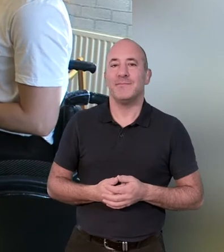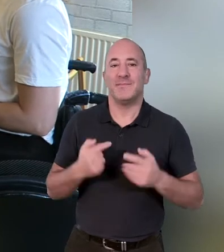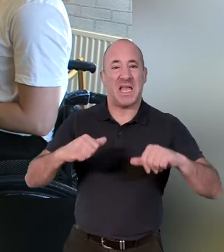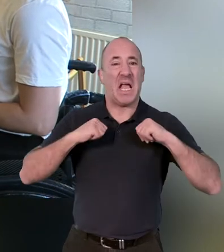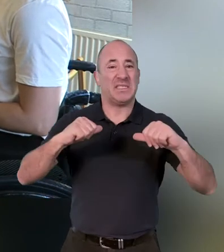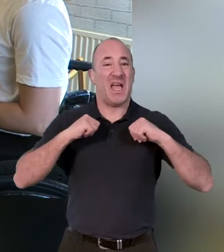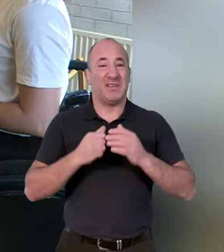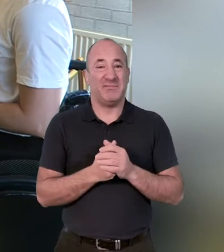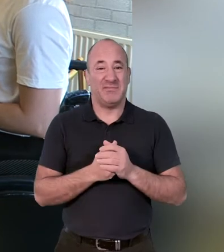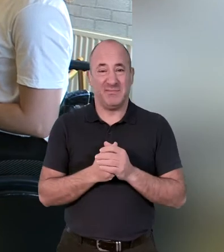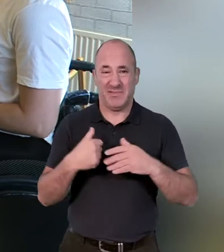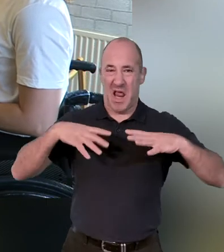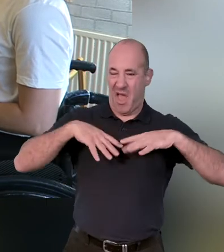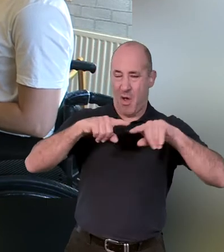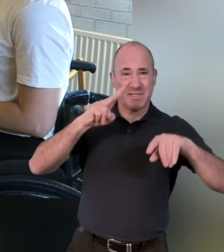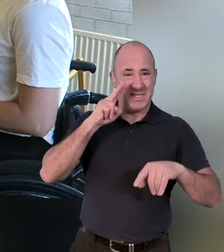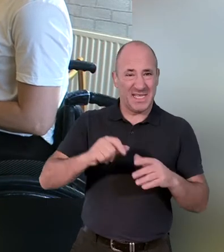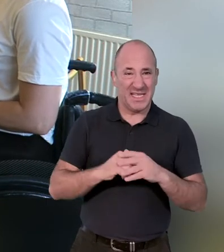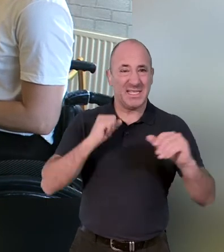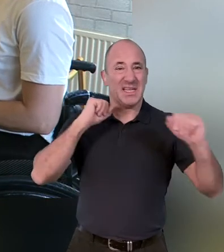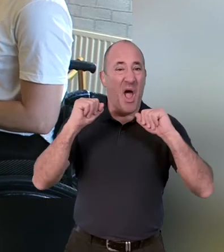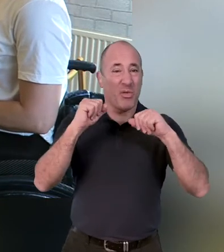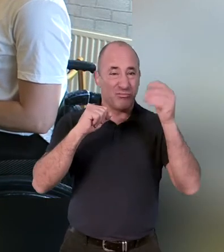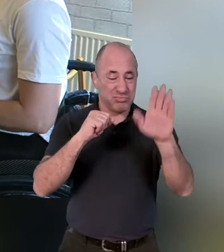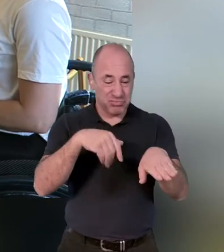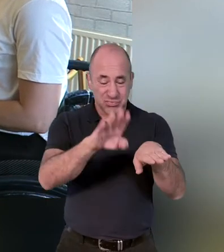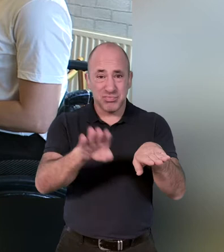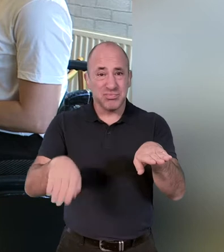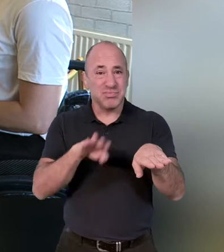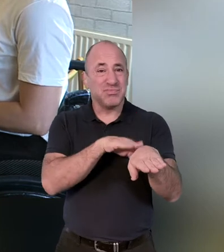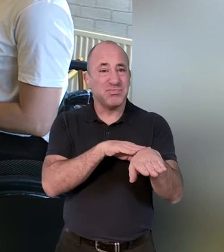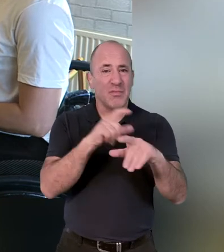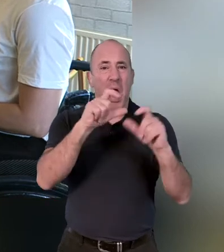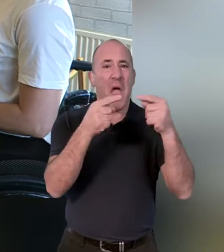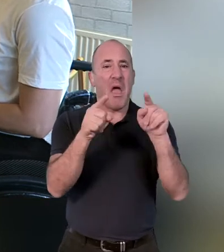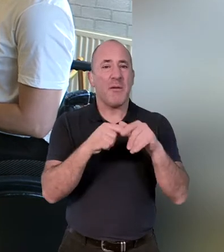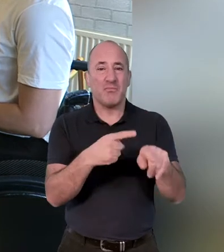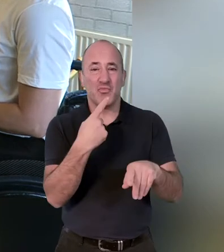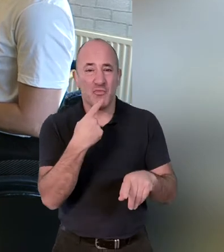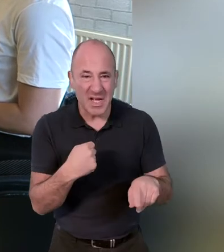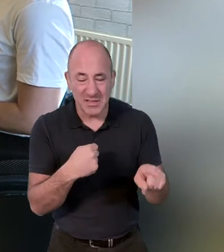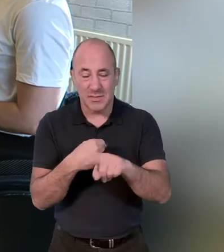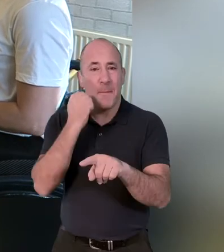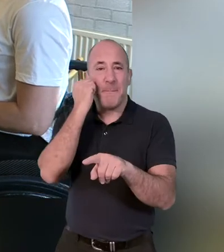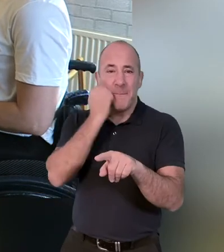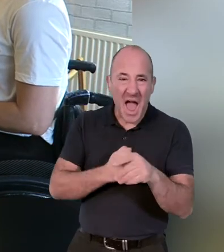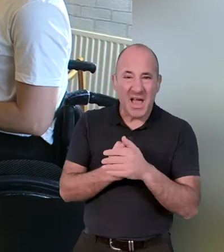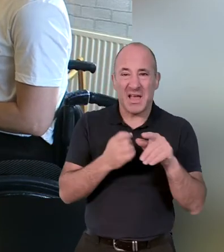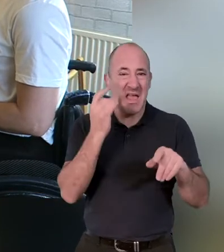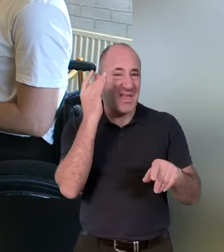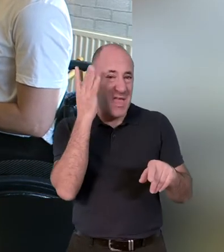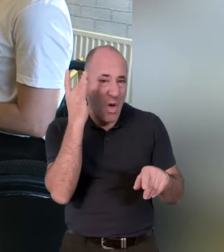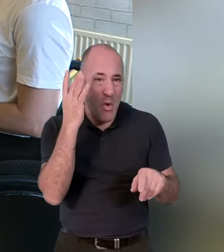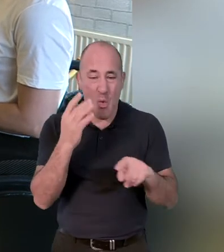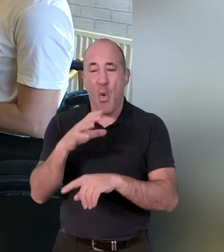these exercises, you can see in our lounge we've got some towels on the floor of different colours, a red towel, a black towel,